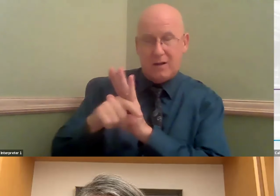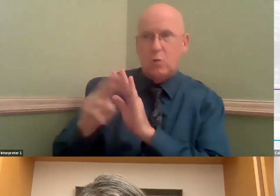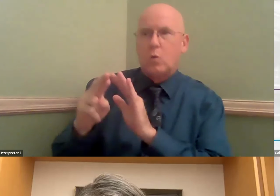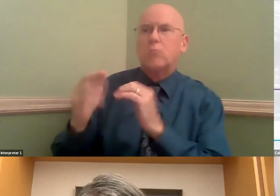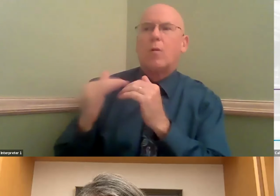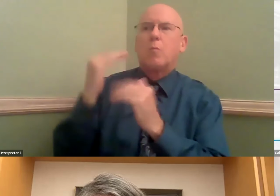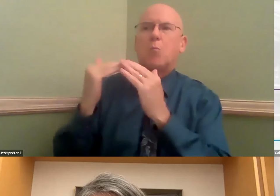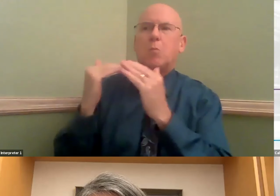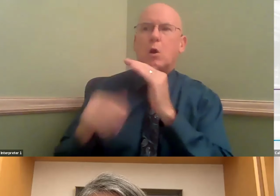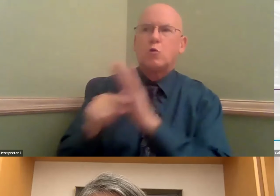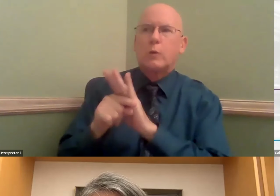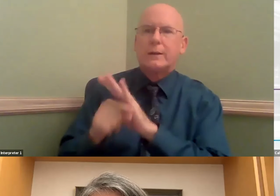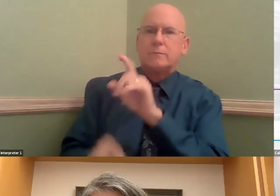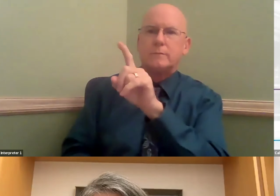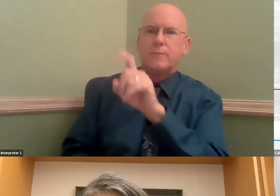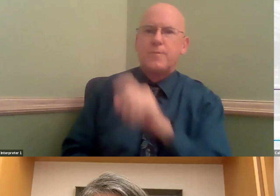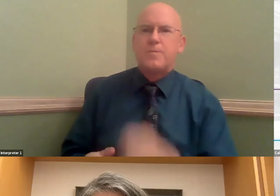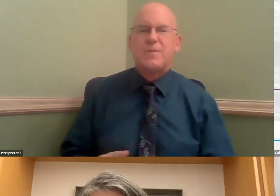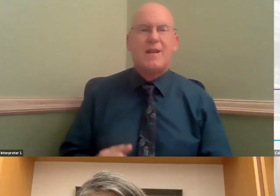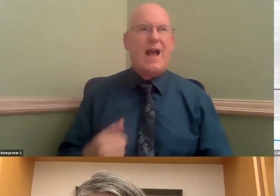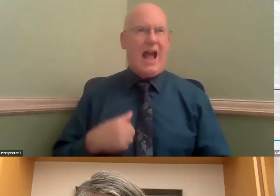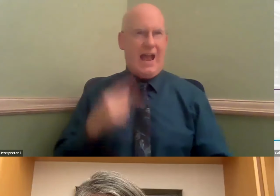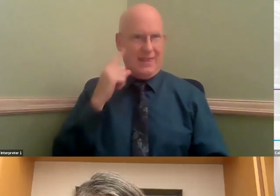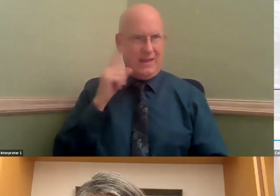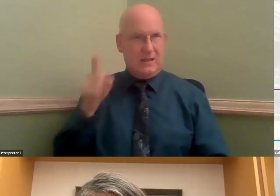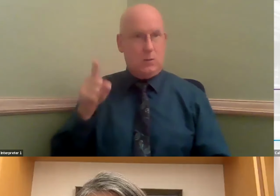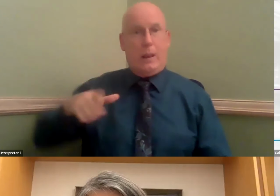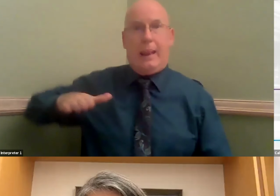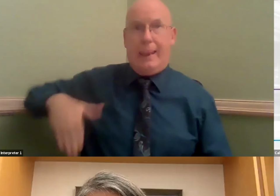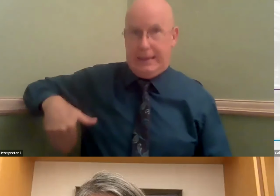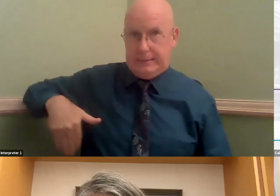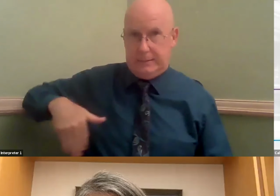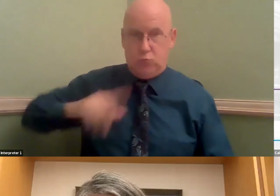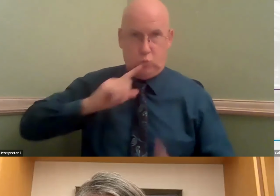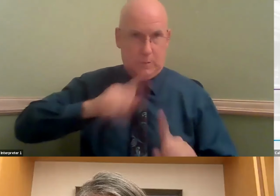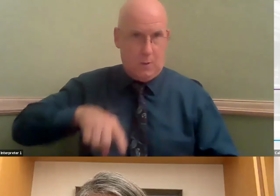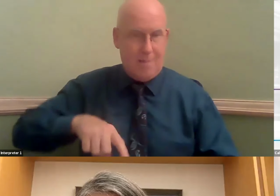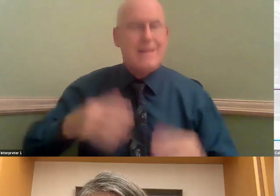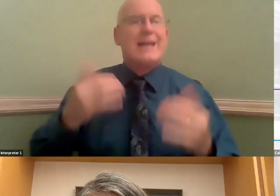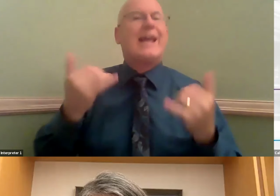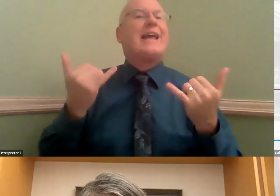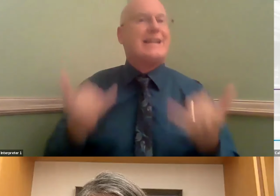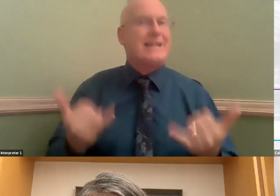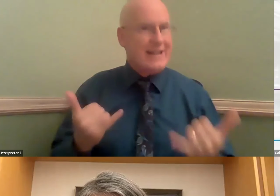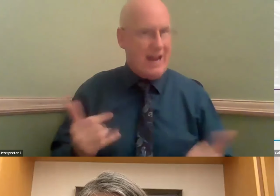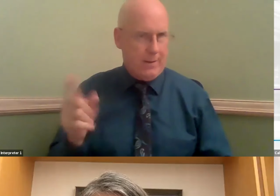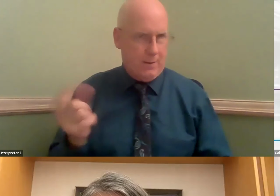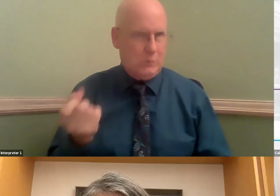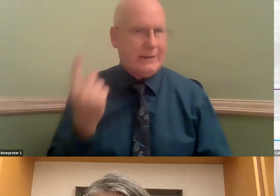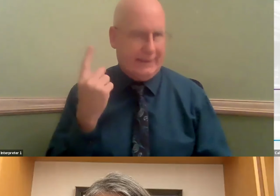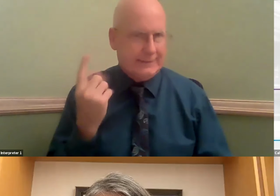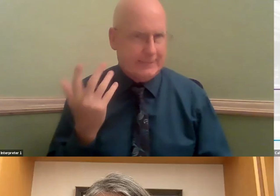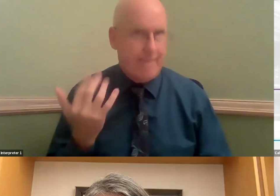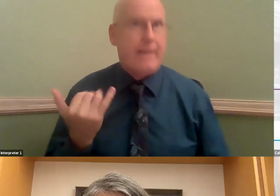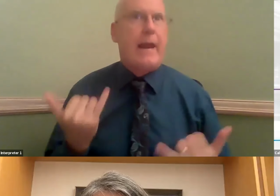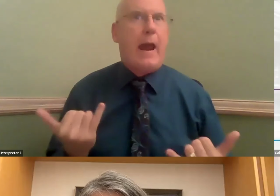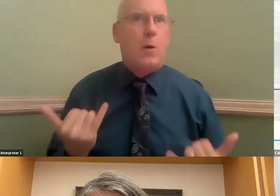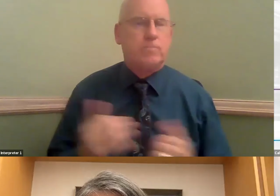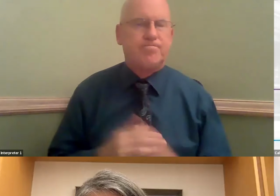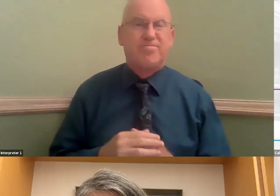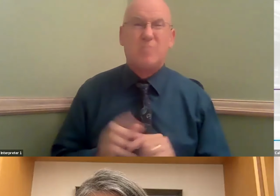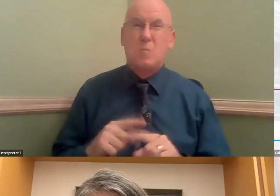lower grade? Well, I think he was late. I think he's now come to a better understanding. And